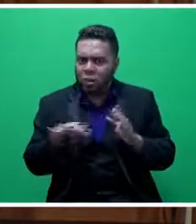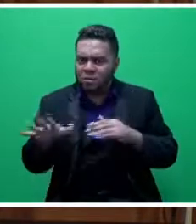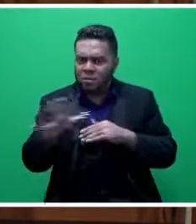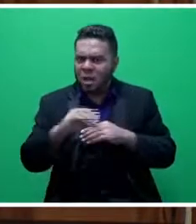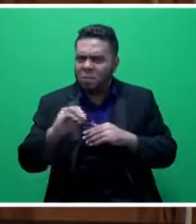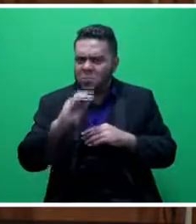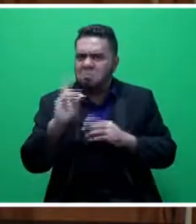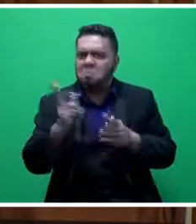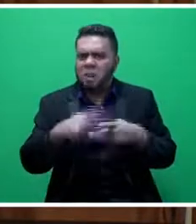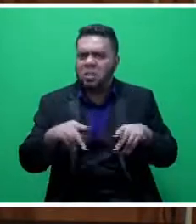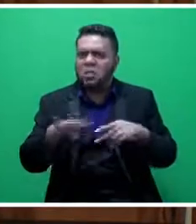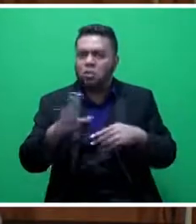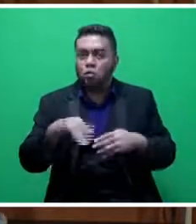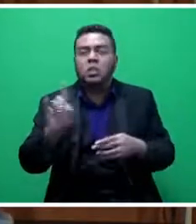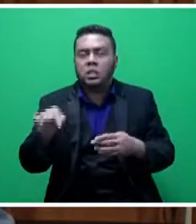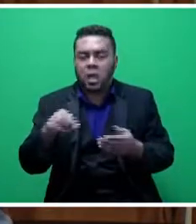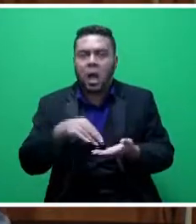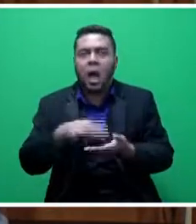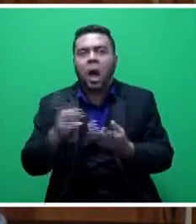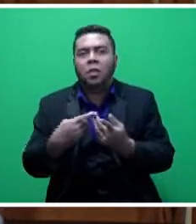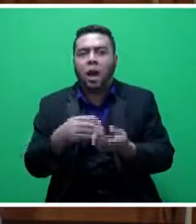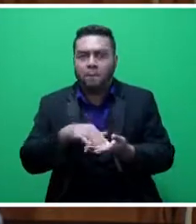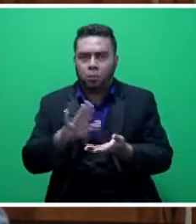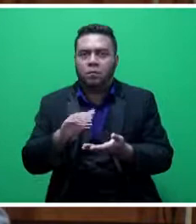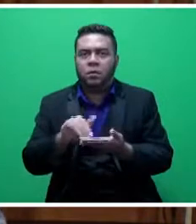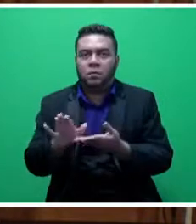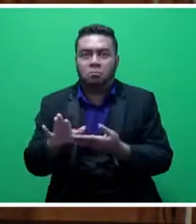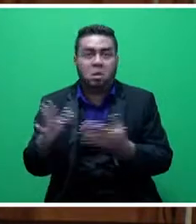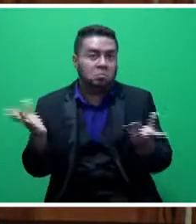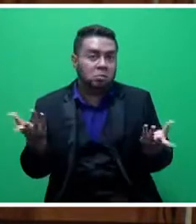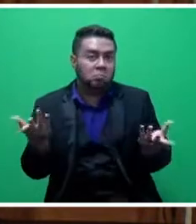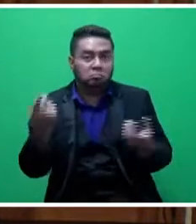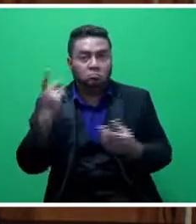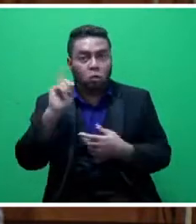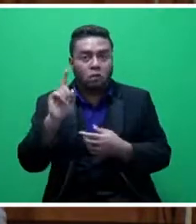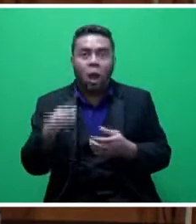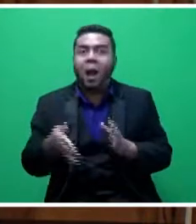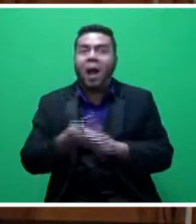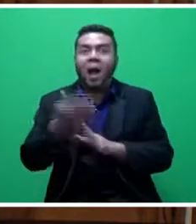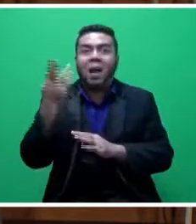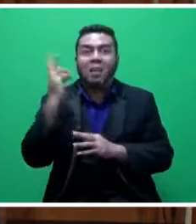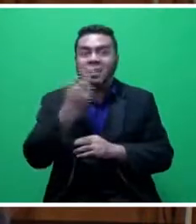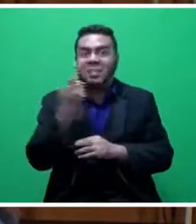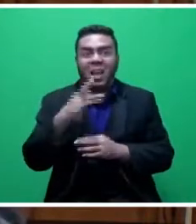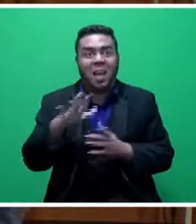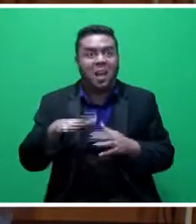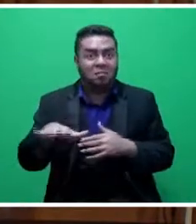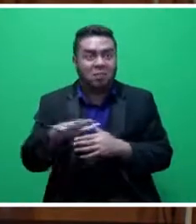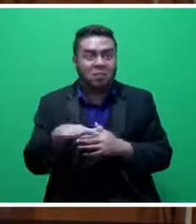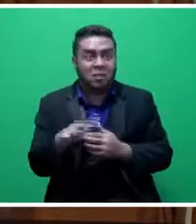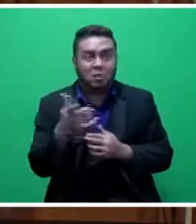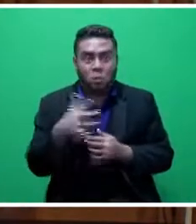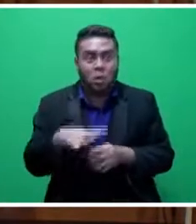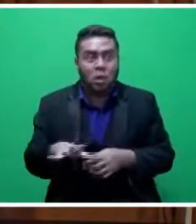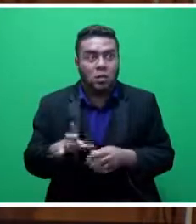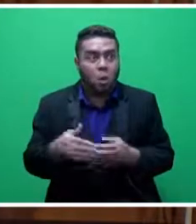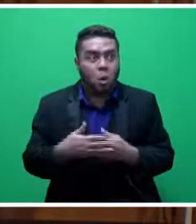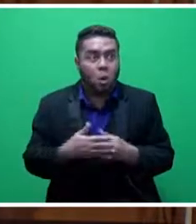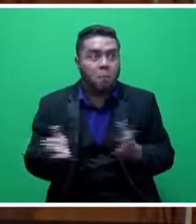need further approvals. So, there would be called some of the high-risk areas like they have in New Zealand. If you want to